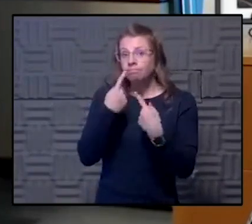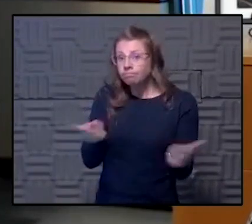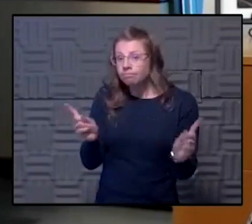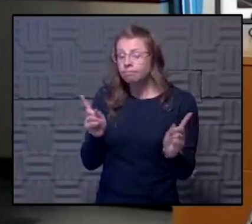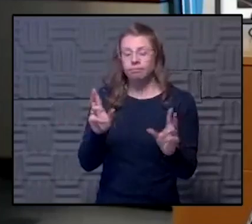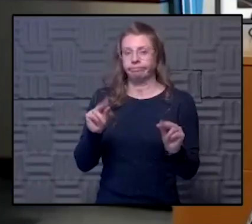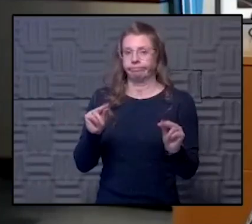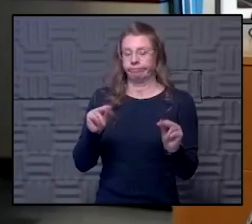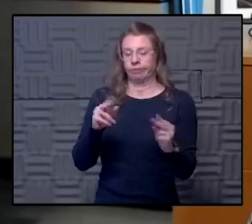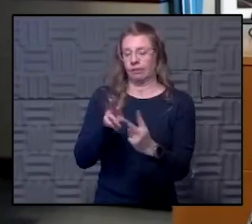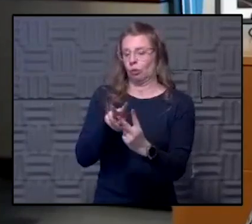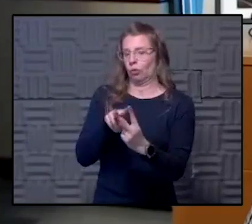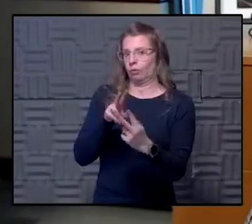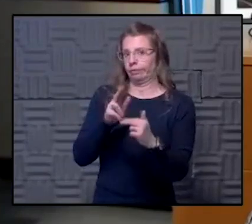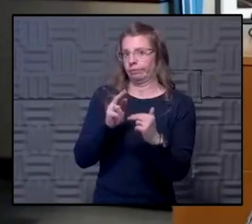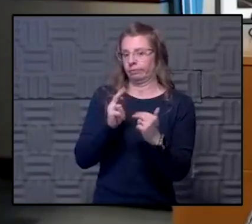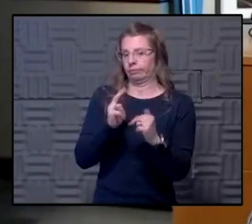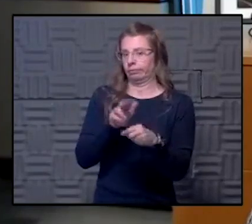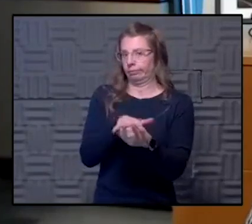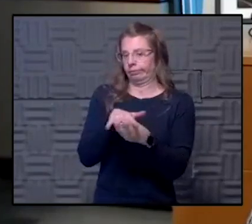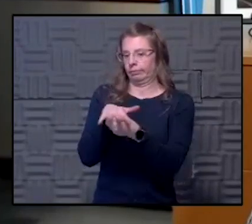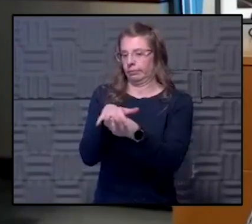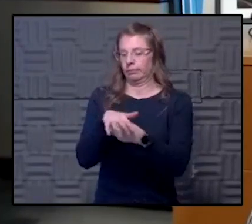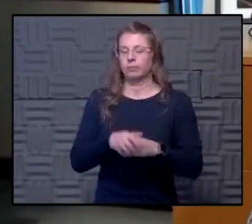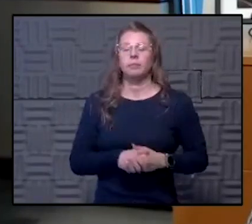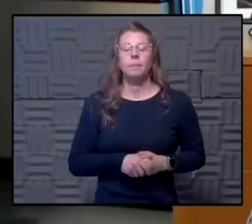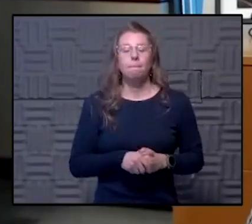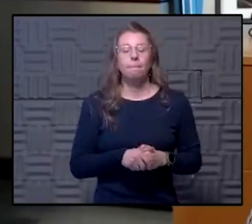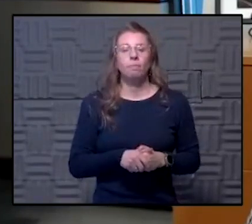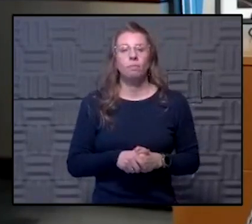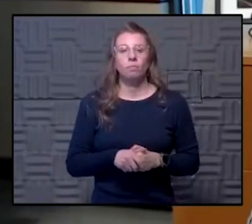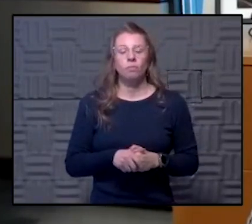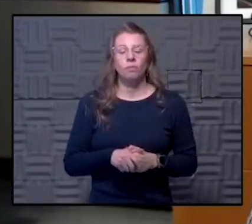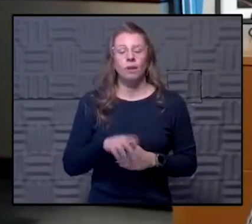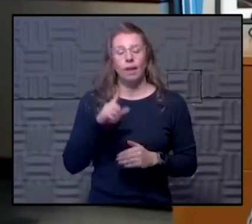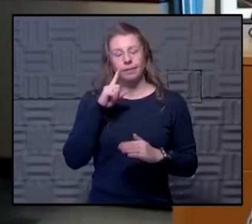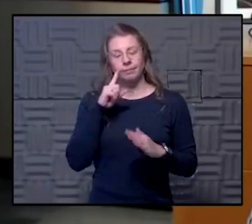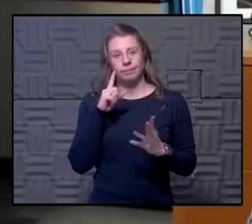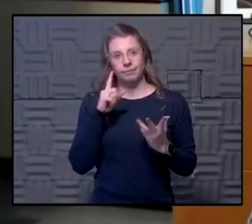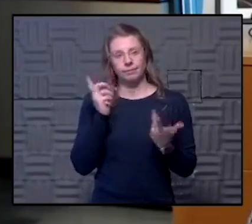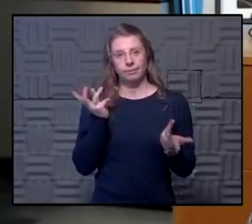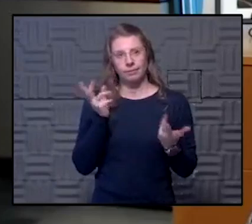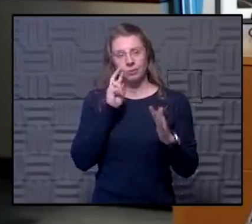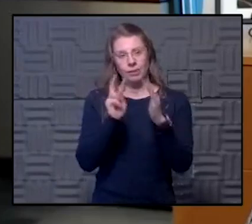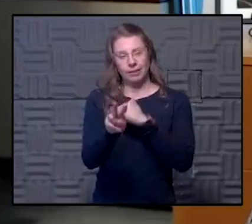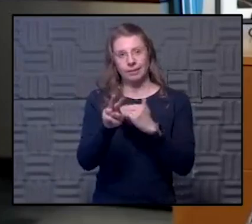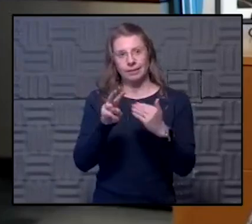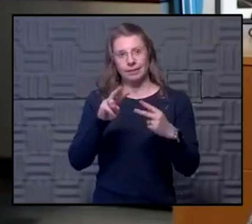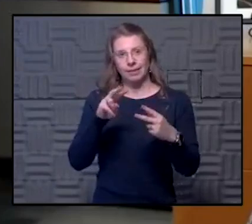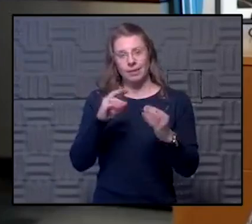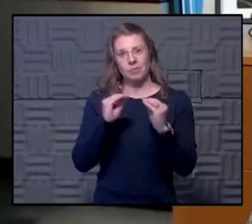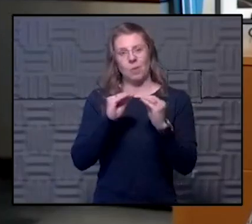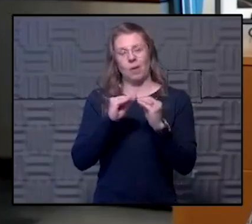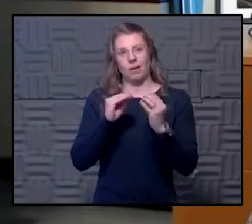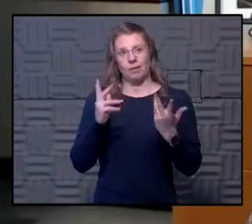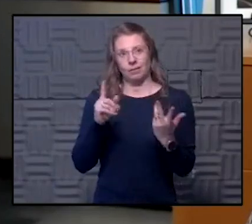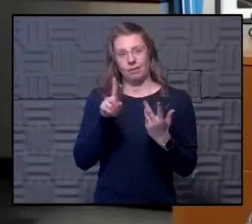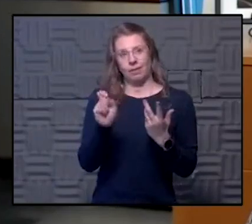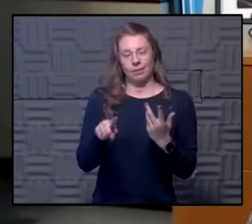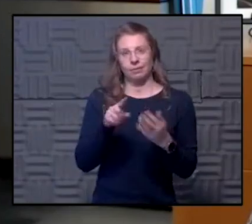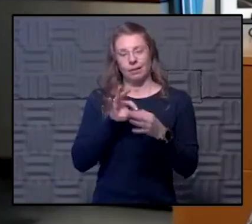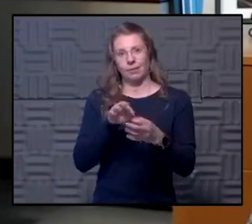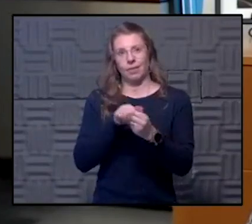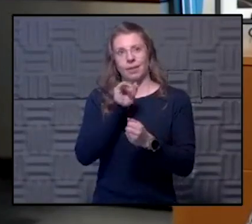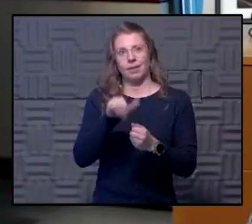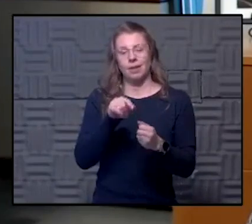The other thing is, and I know that, and I can anticipate what the other questions are, is about why are we in Johnson County, the biggest county, not getting